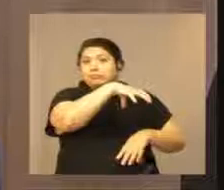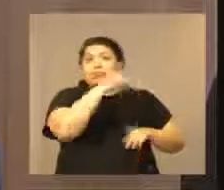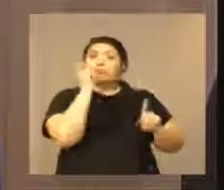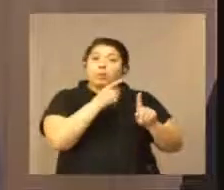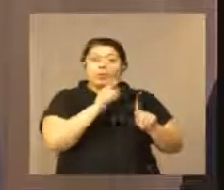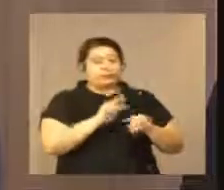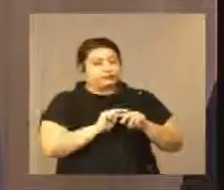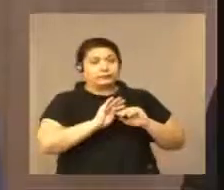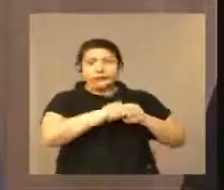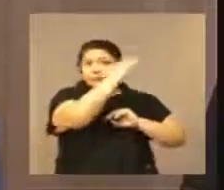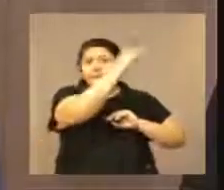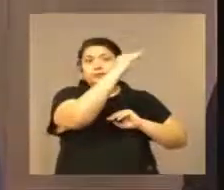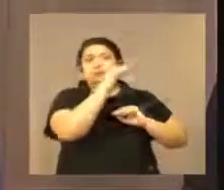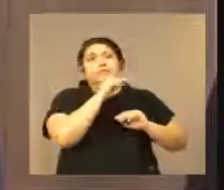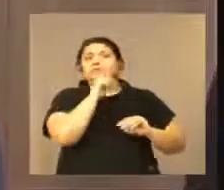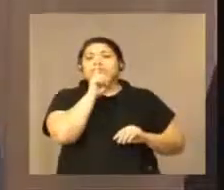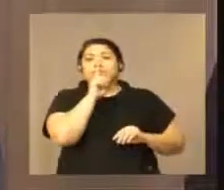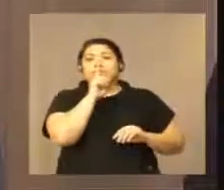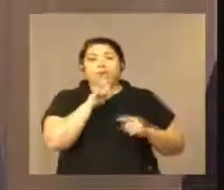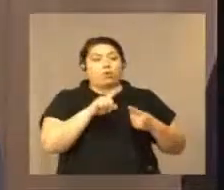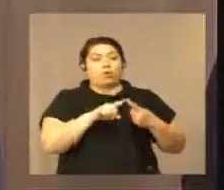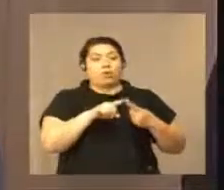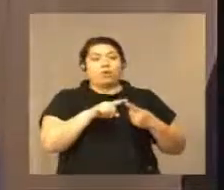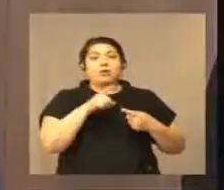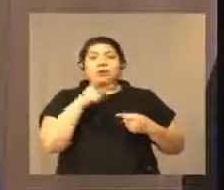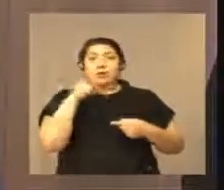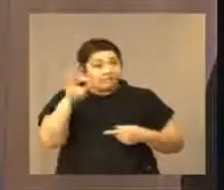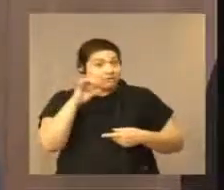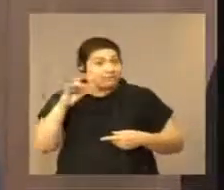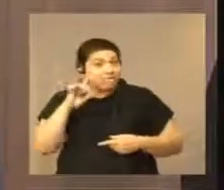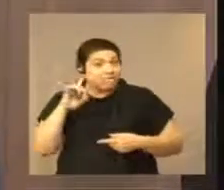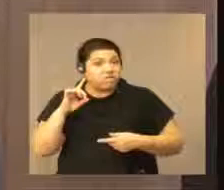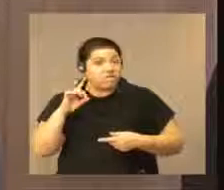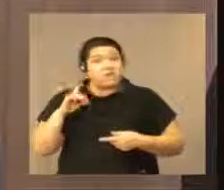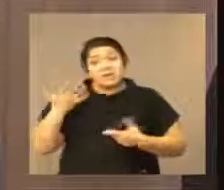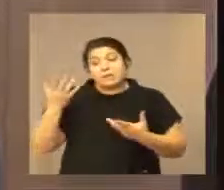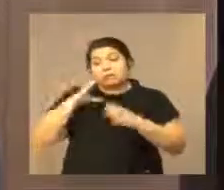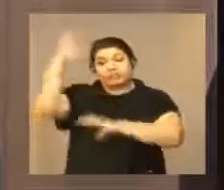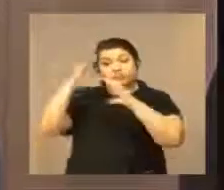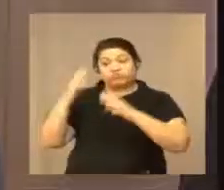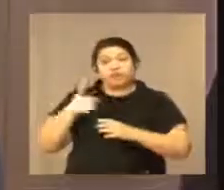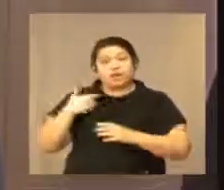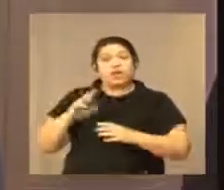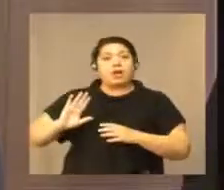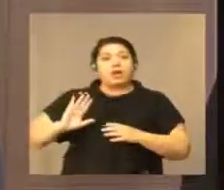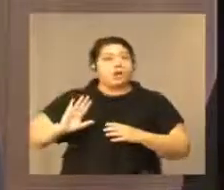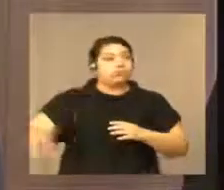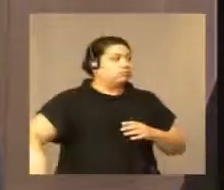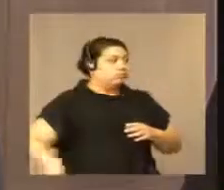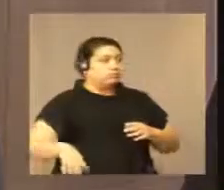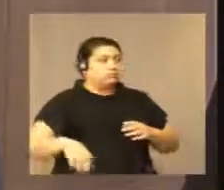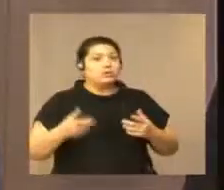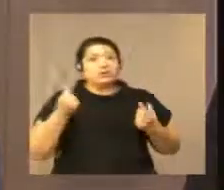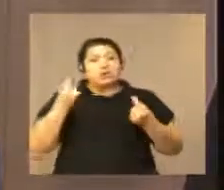stairs, or that no one is going to listen to you if you are deaf. They get too frustrated